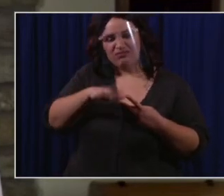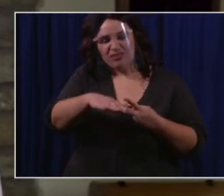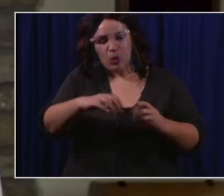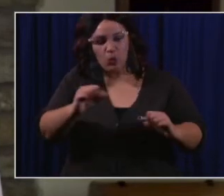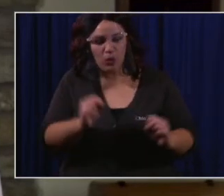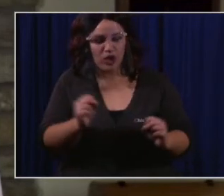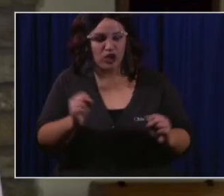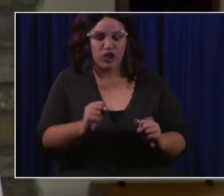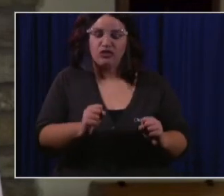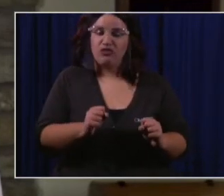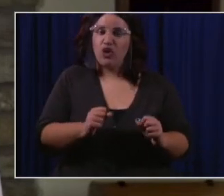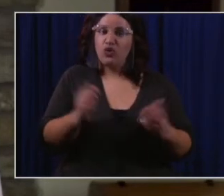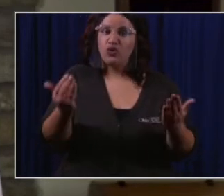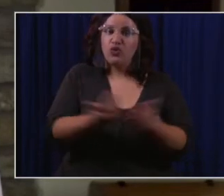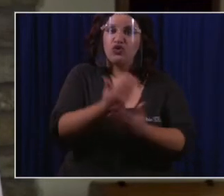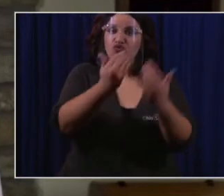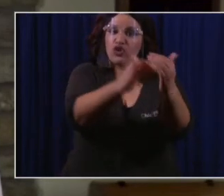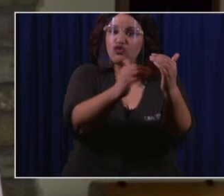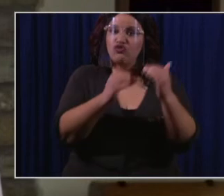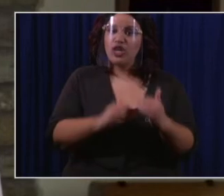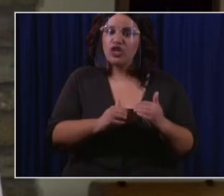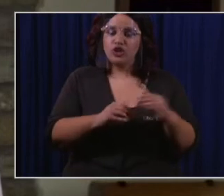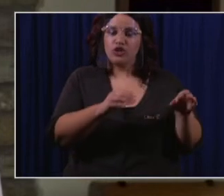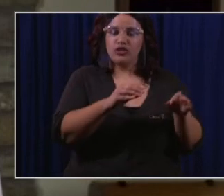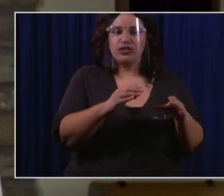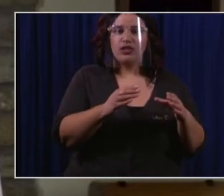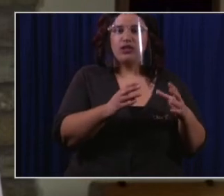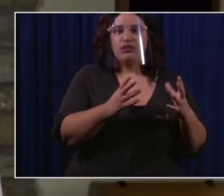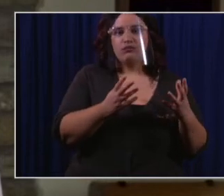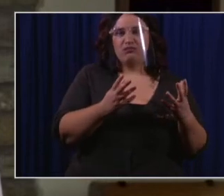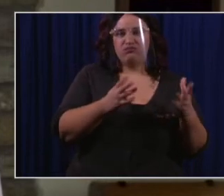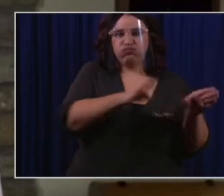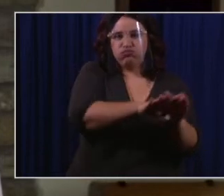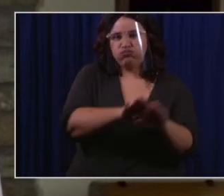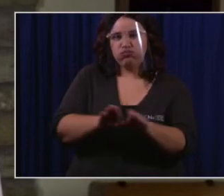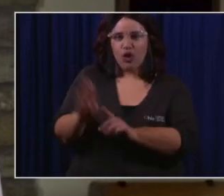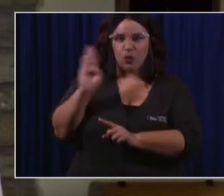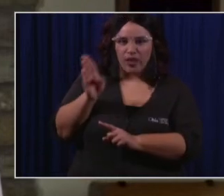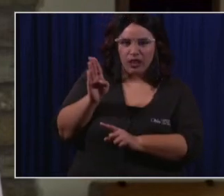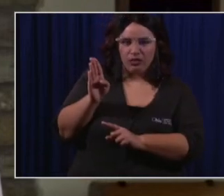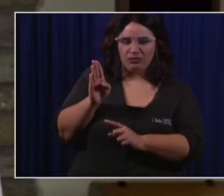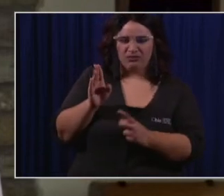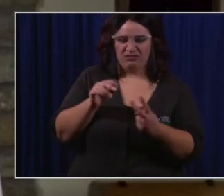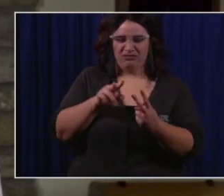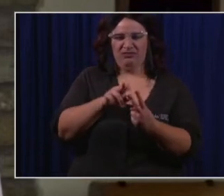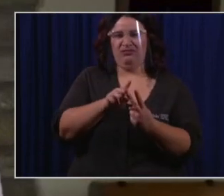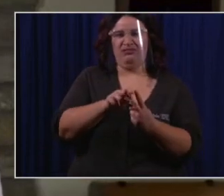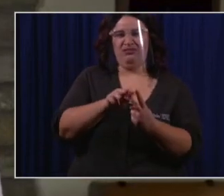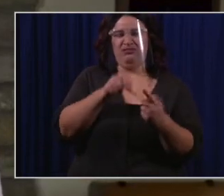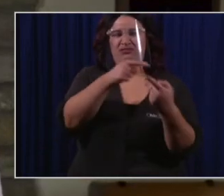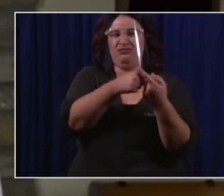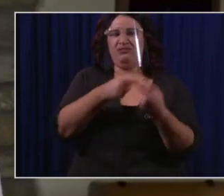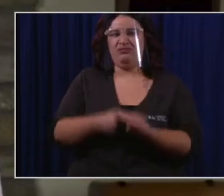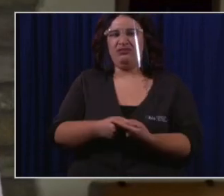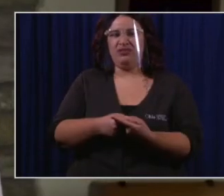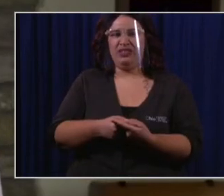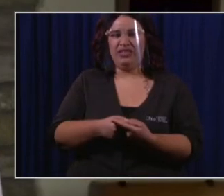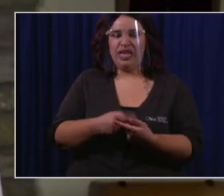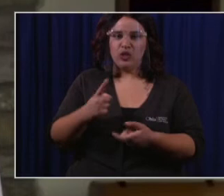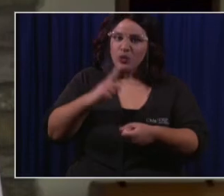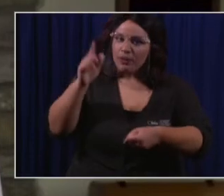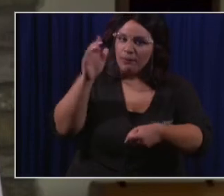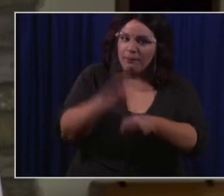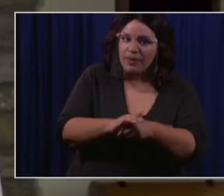be. Will you commit to not authoring any other state-ordered shutdowns or lockdown